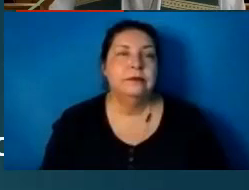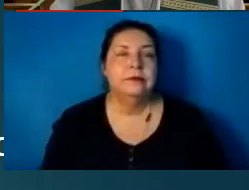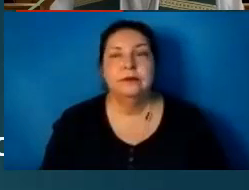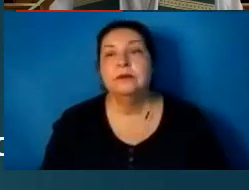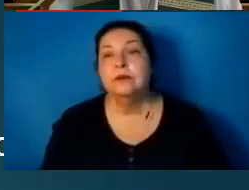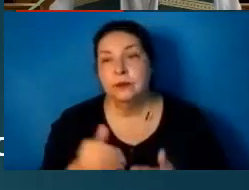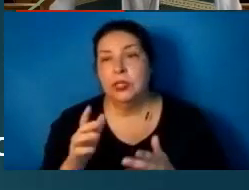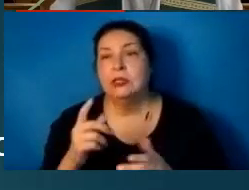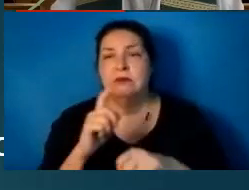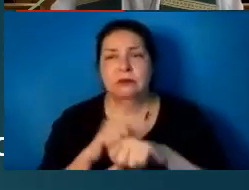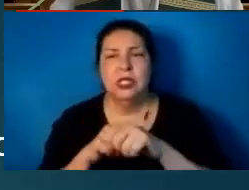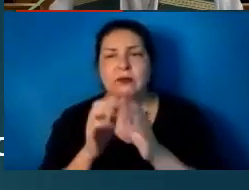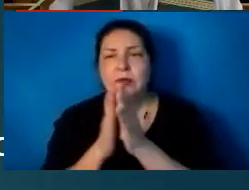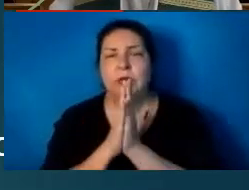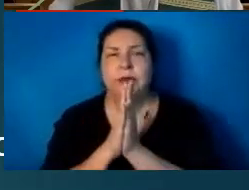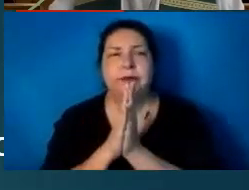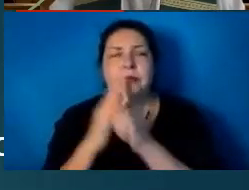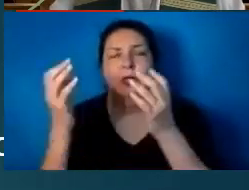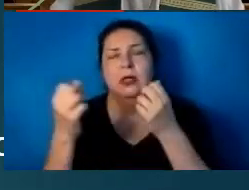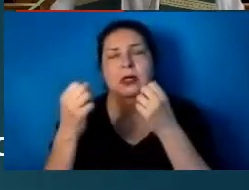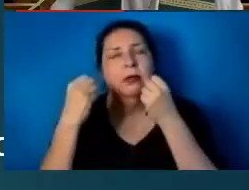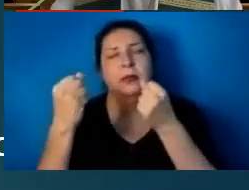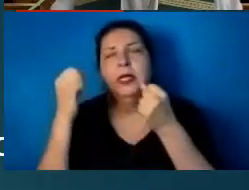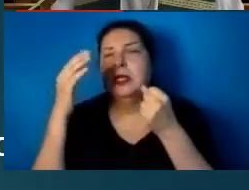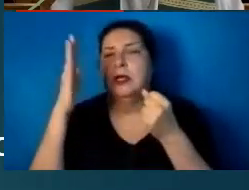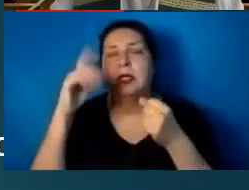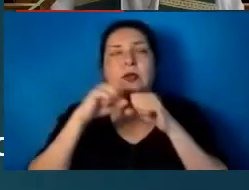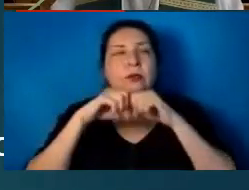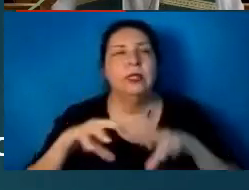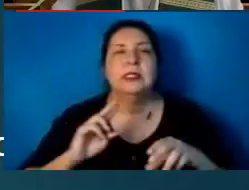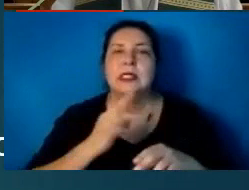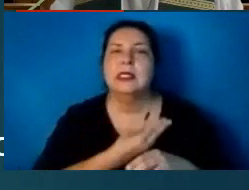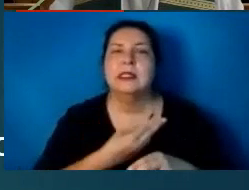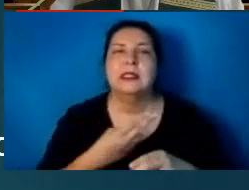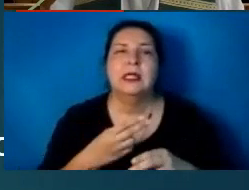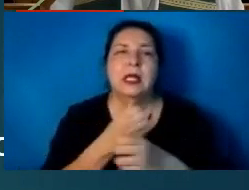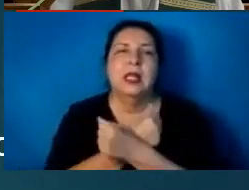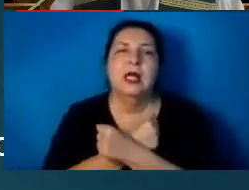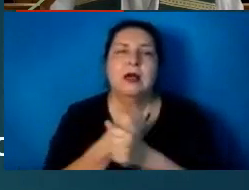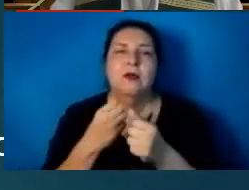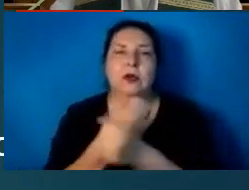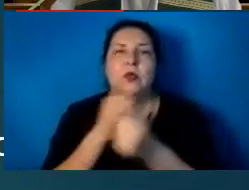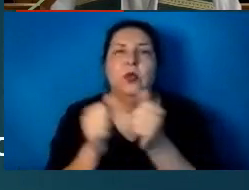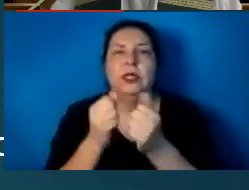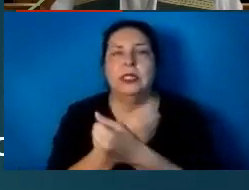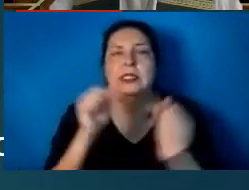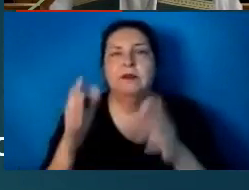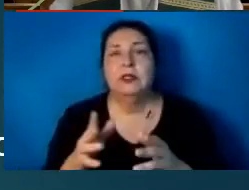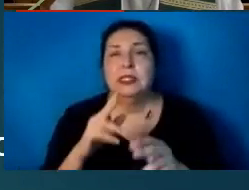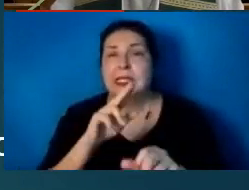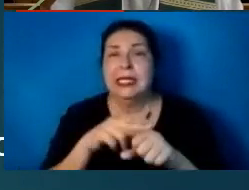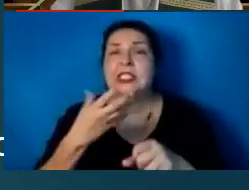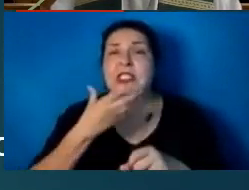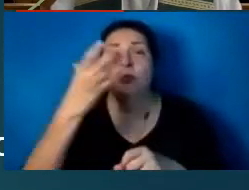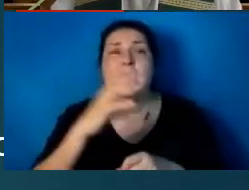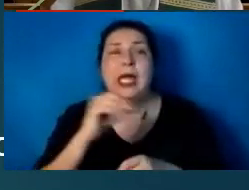Let us take time for prayer. Almighty God, you have blessed us in love with the Savior, to whom the nations cry, and in whom